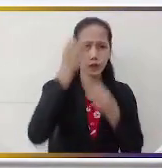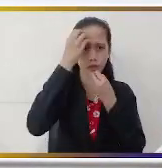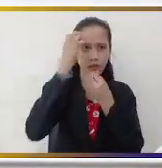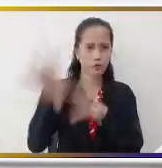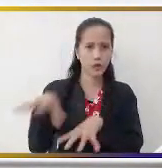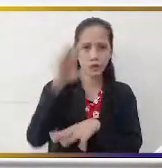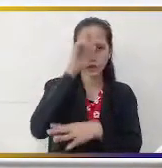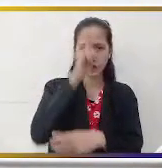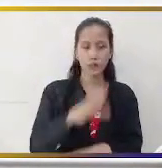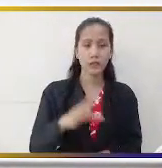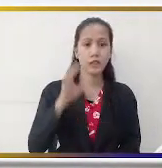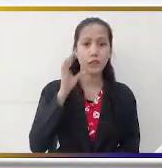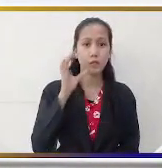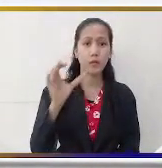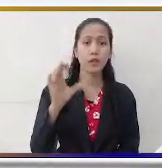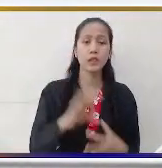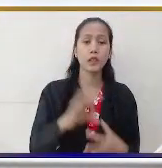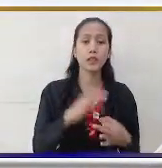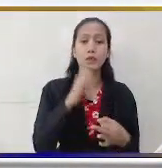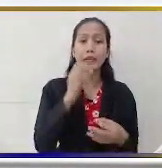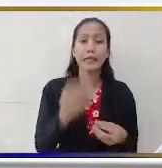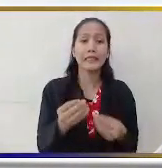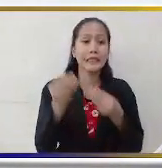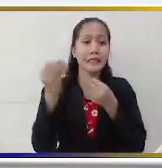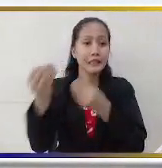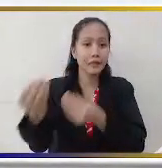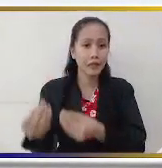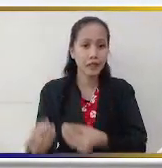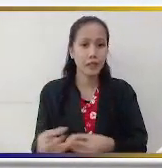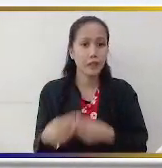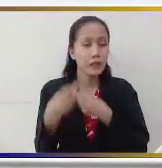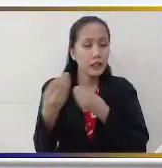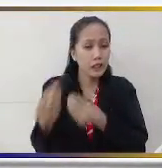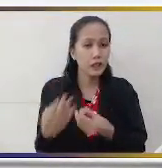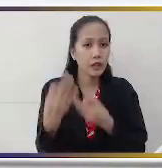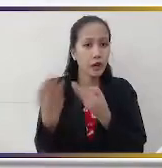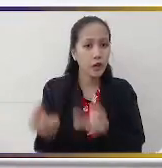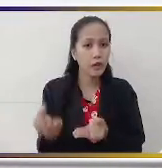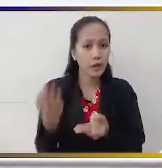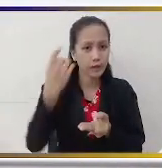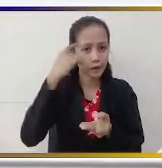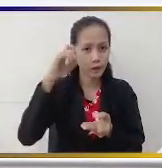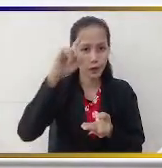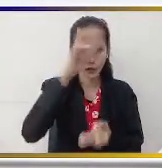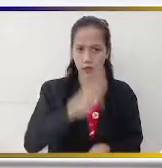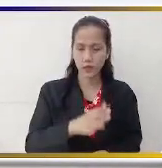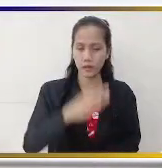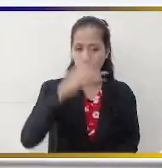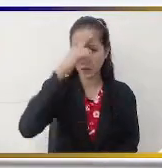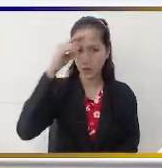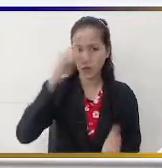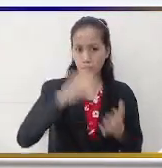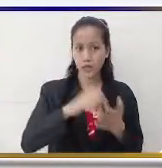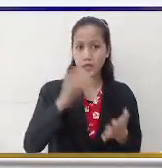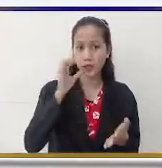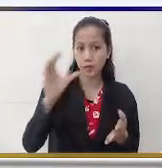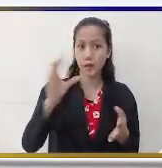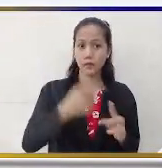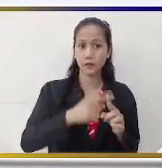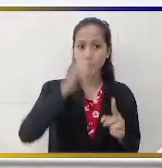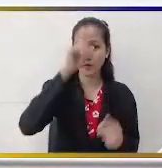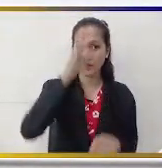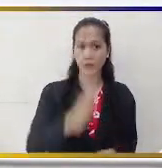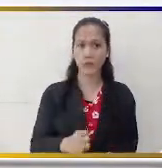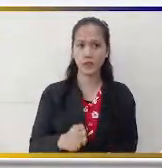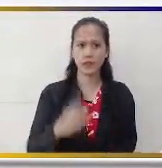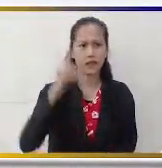are very successful. Why? Because I gave. I gave to them. I gave to the